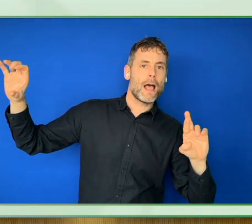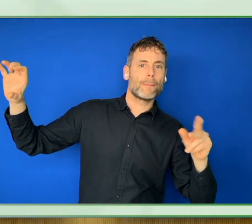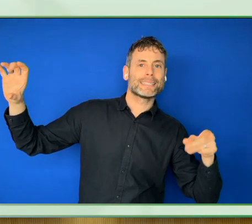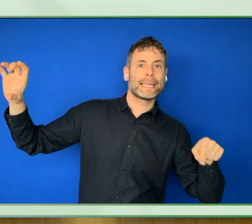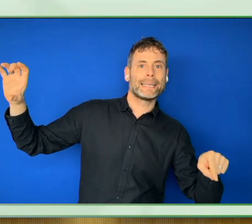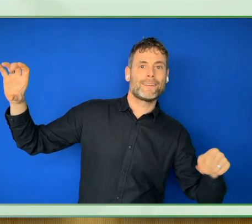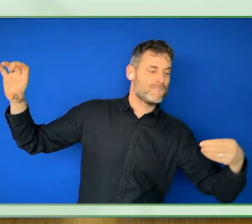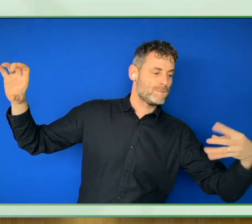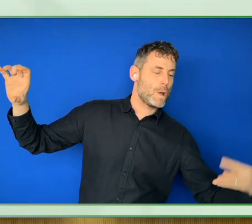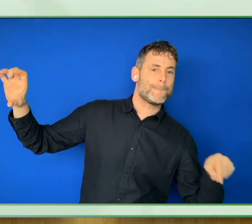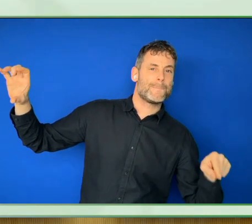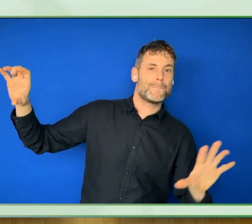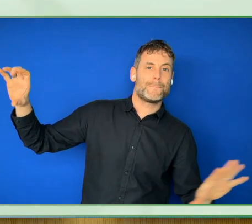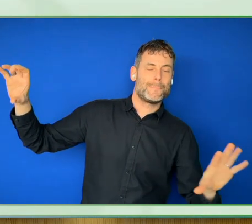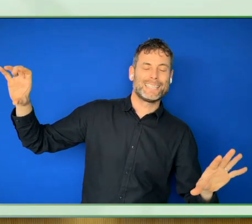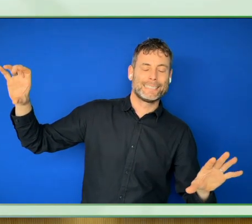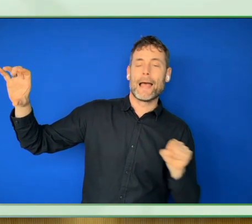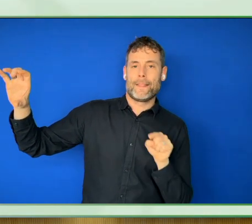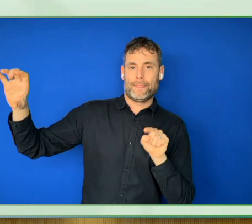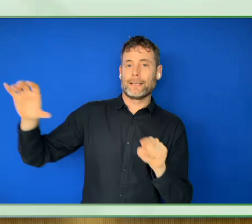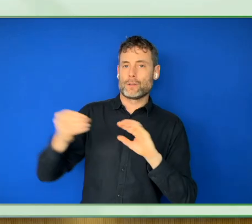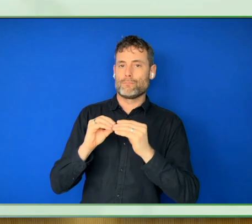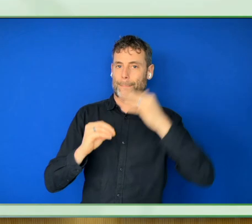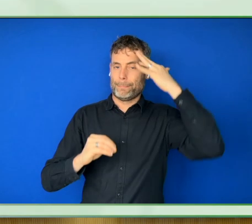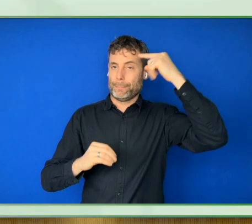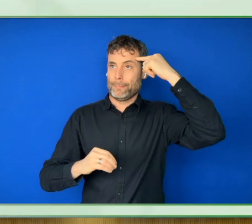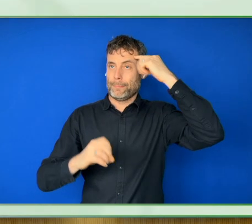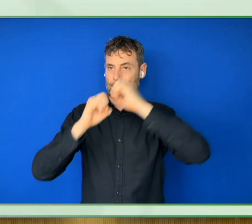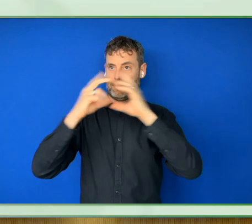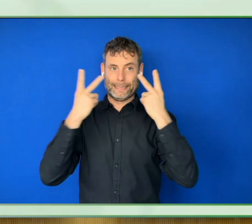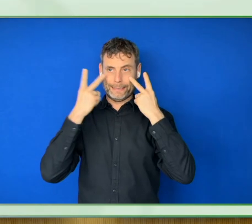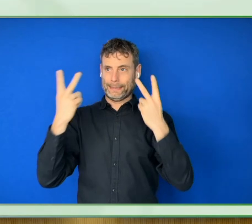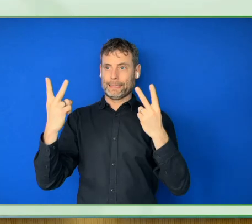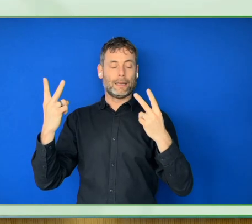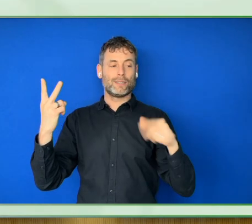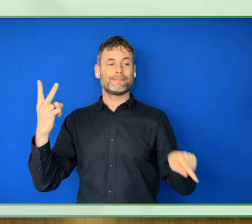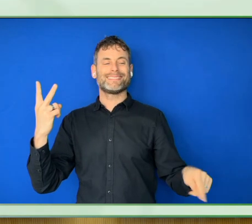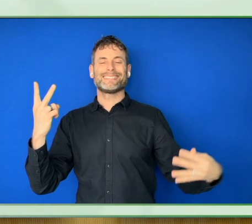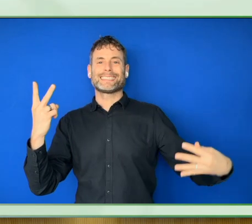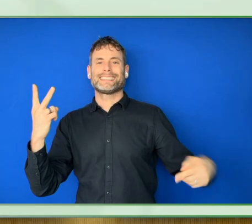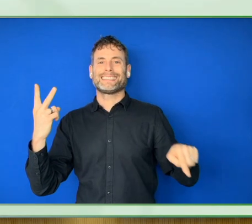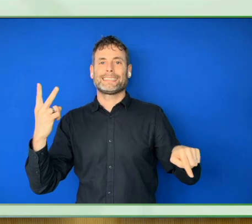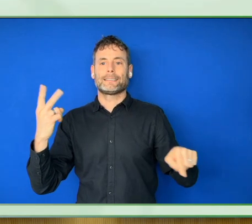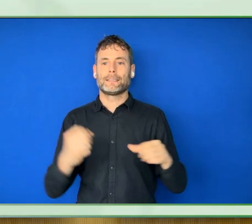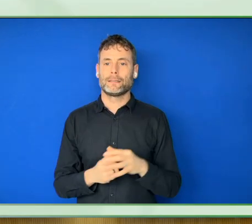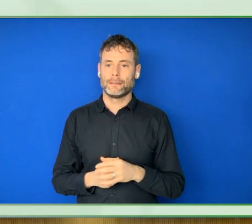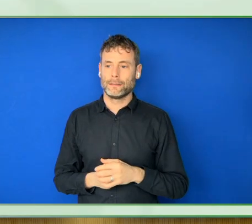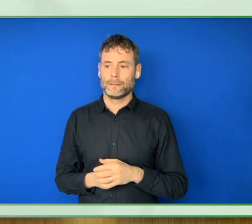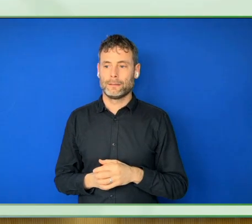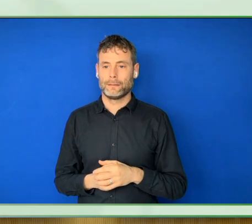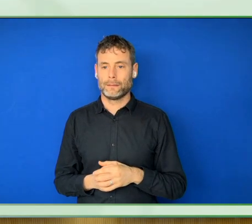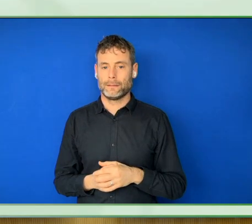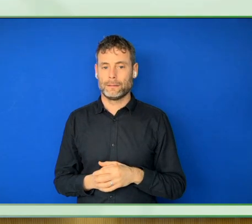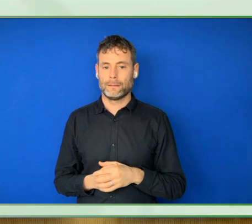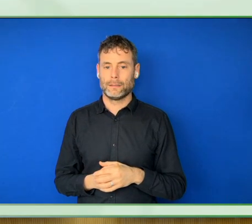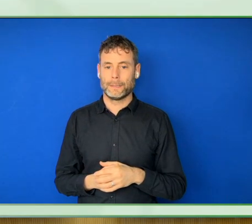Doesn't that follow the natural path of how disabled people and disability communities